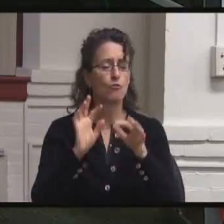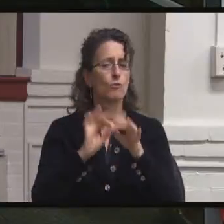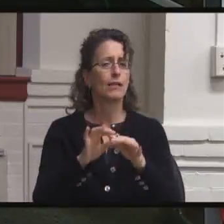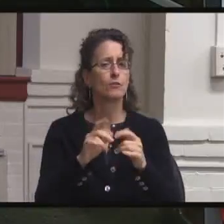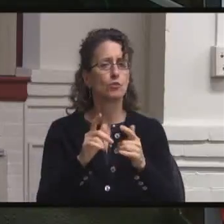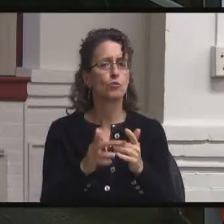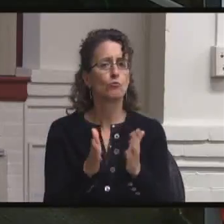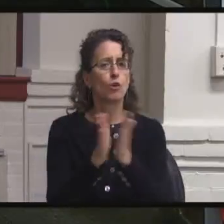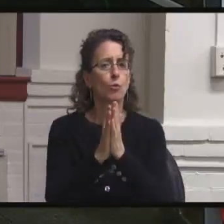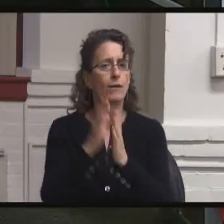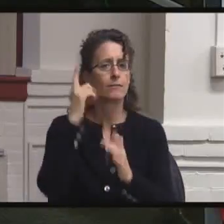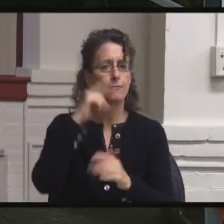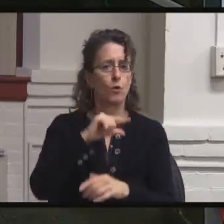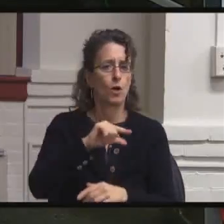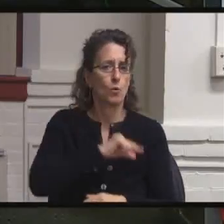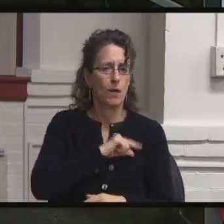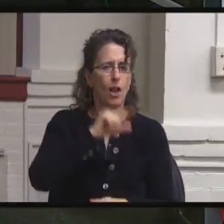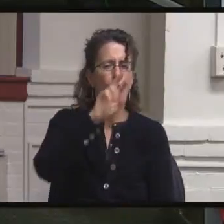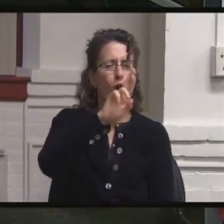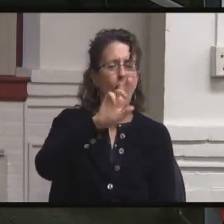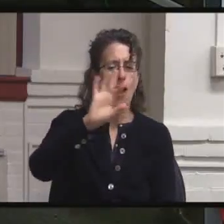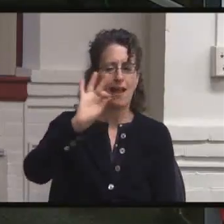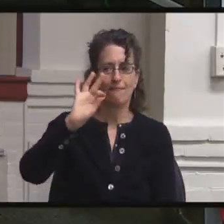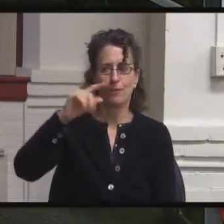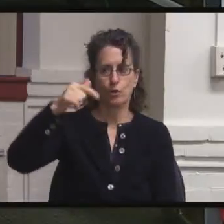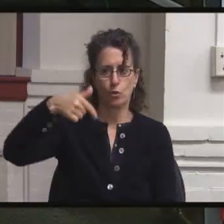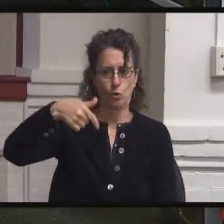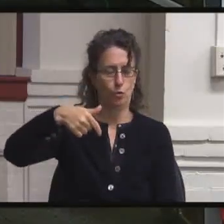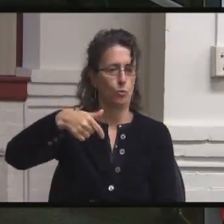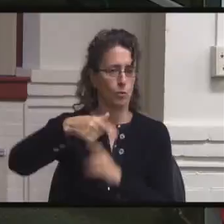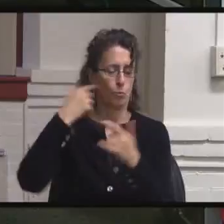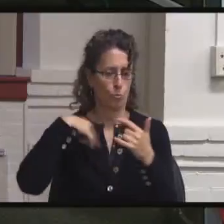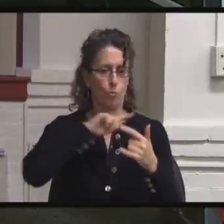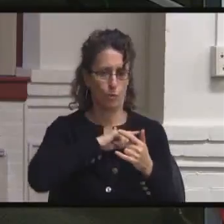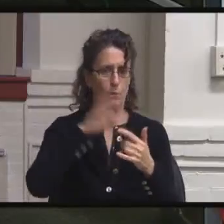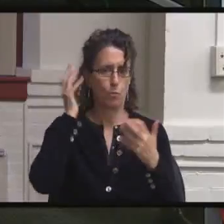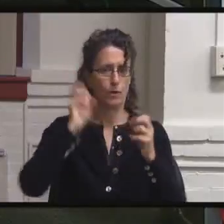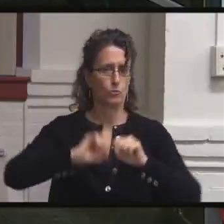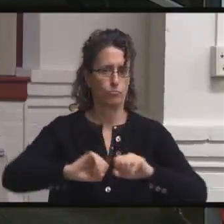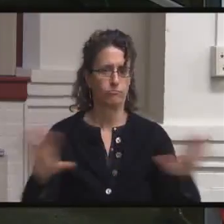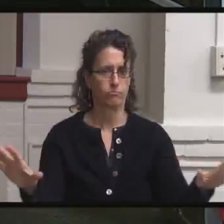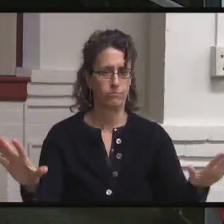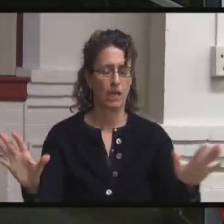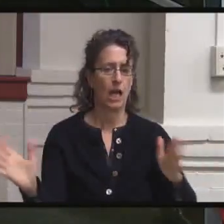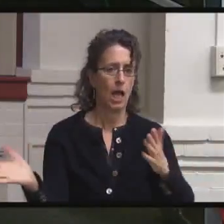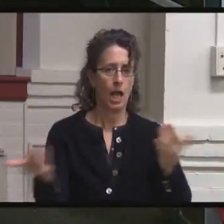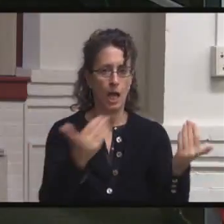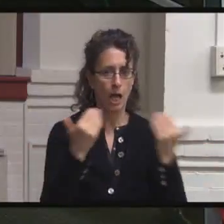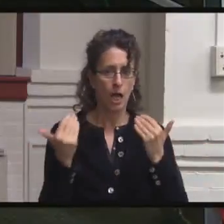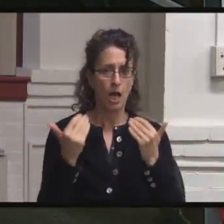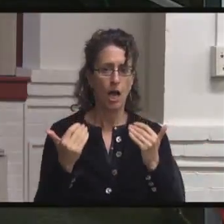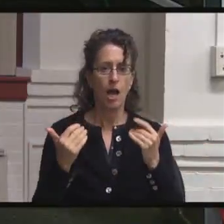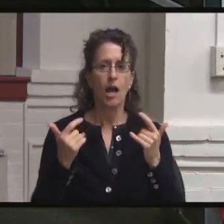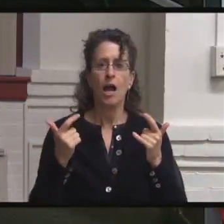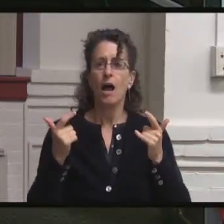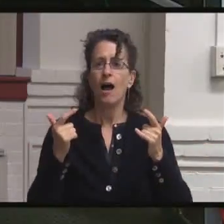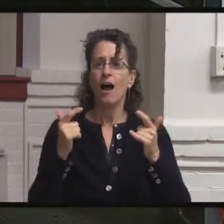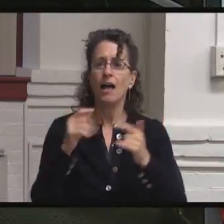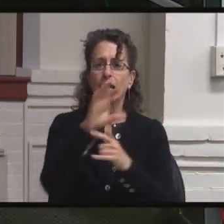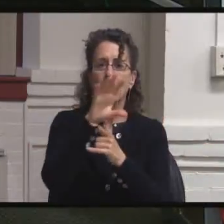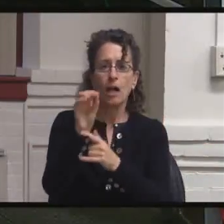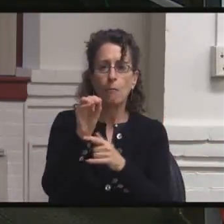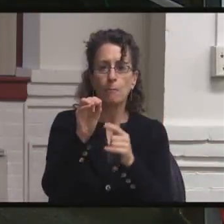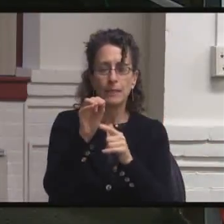a request for qualifications, and the purpose of the RFQ was to help to identify the proper vendor with which to perform energy audits on some